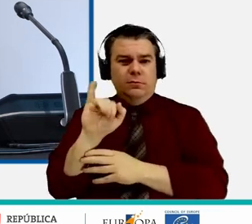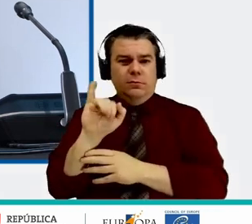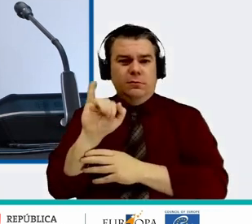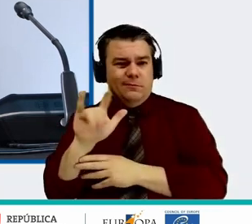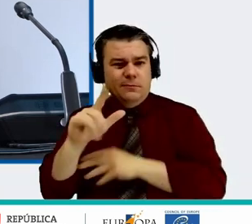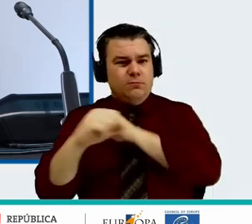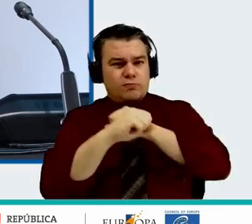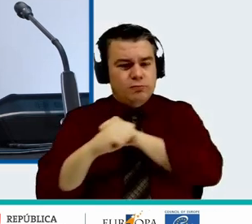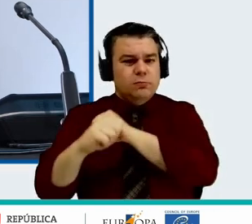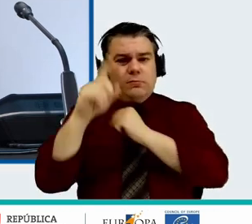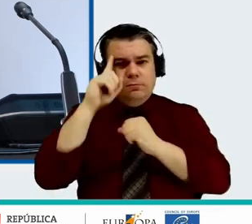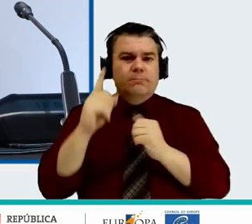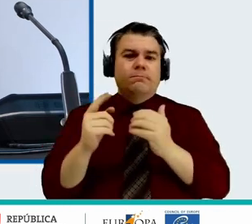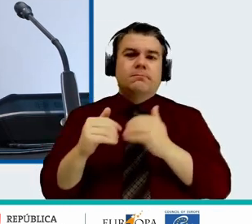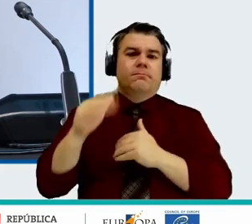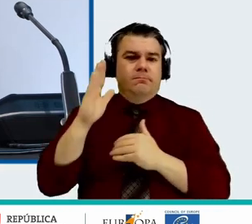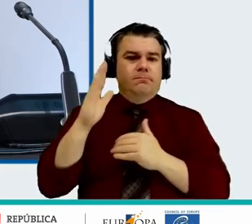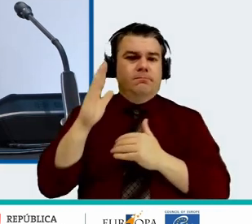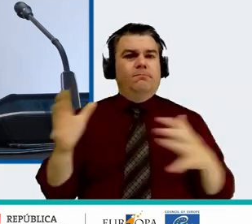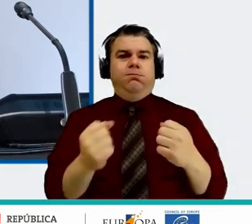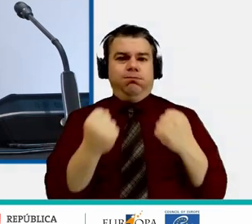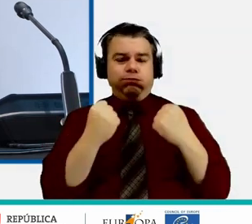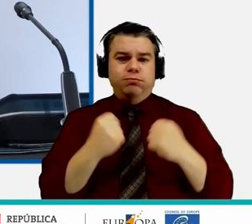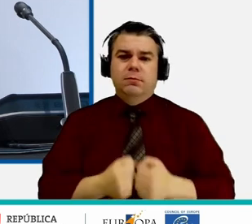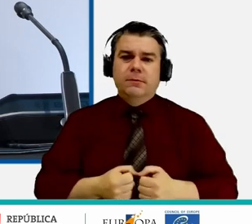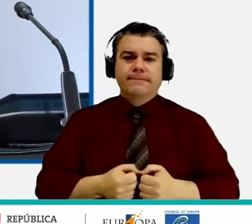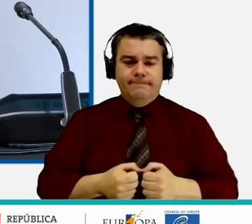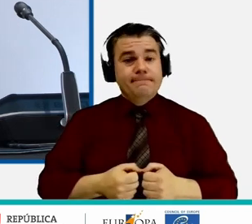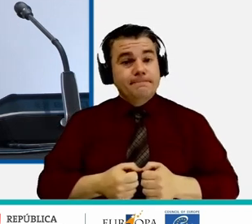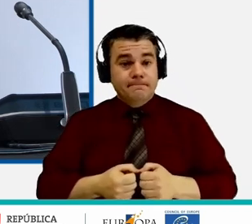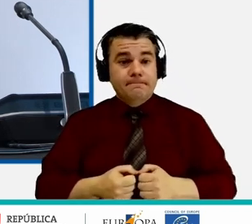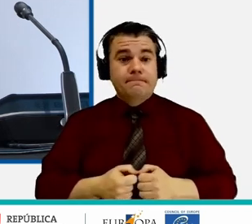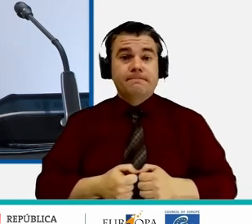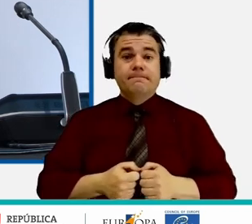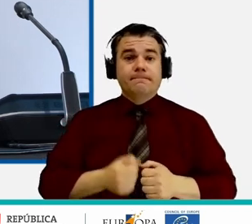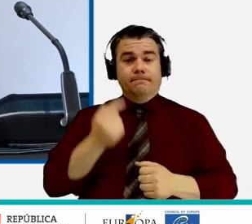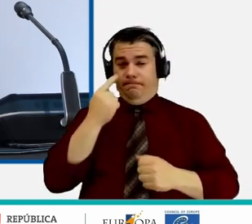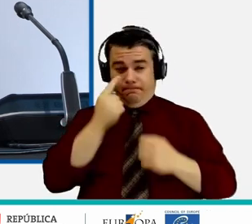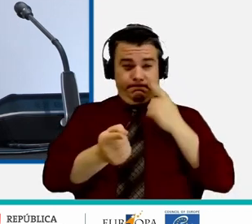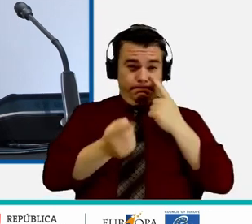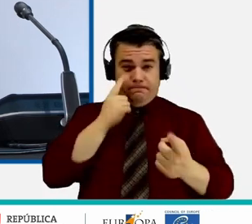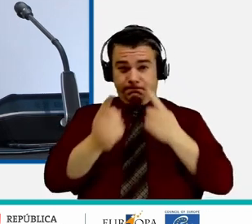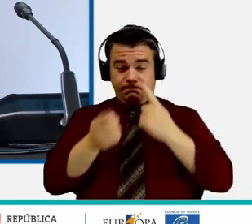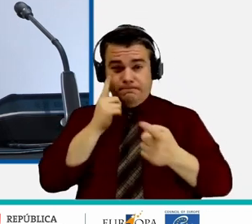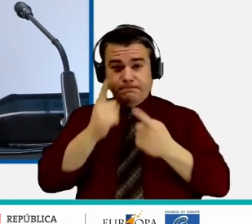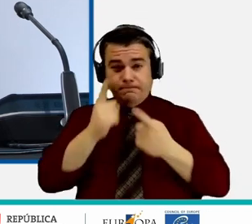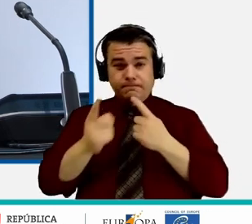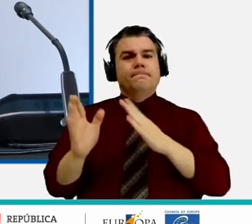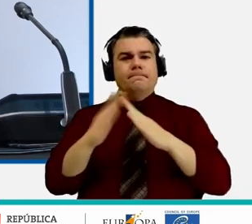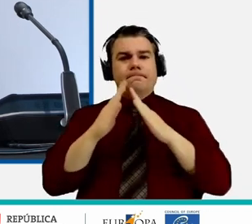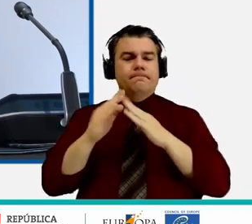Making Cities Resilient campaign. And it was just possible with the visibility to the city's good practices in the national